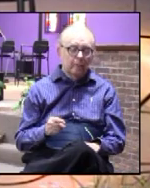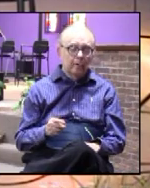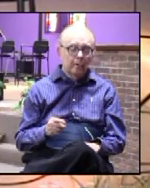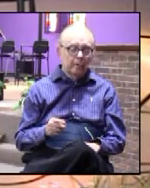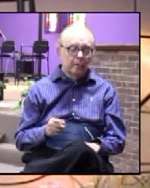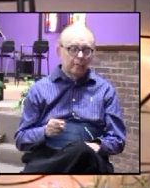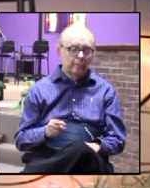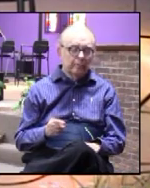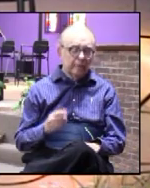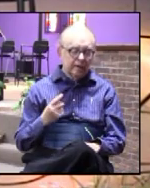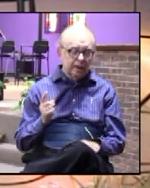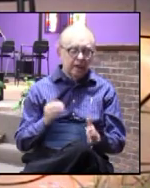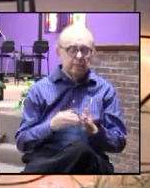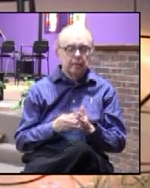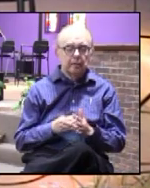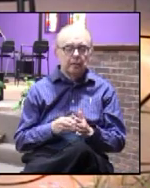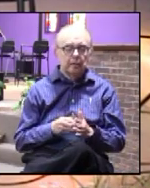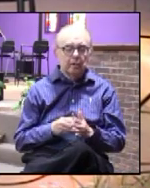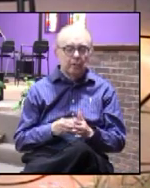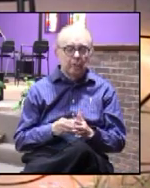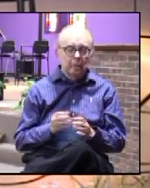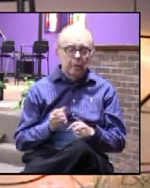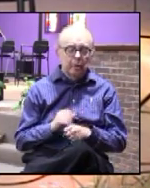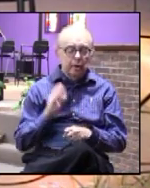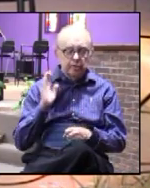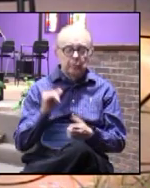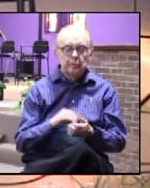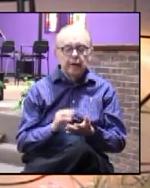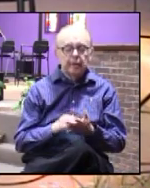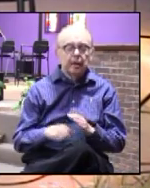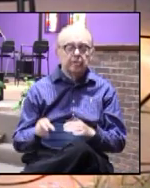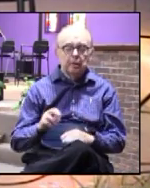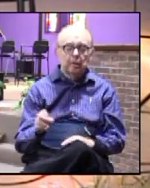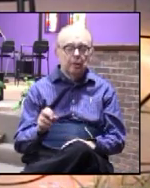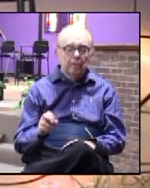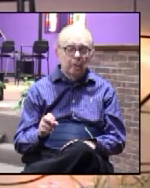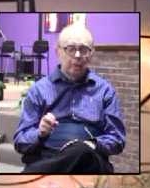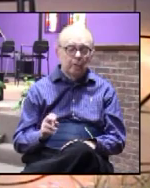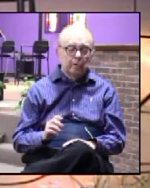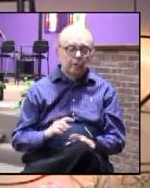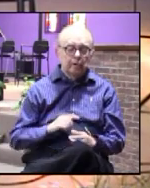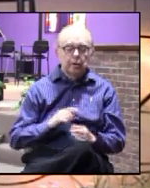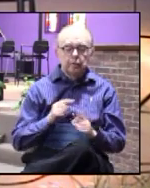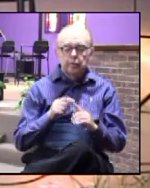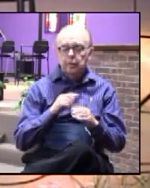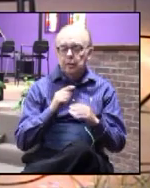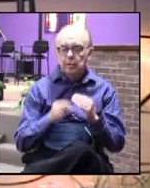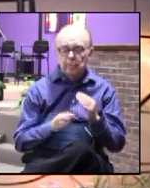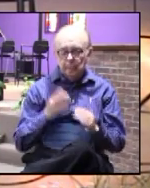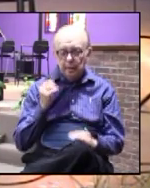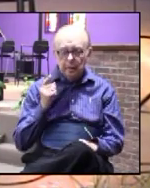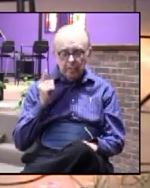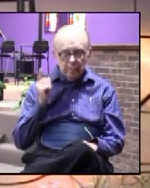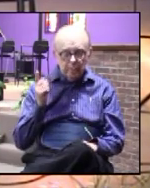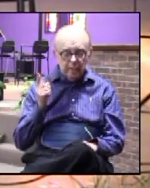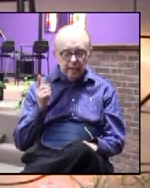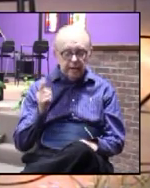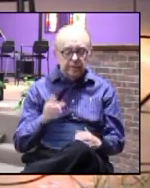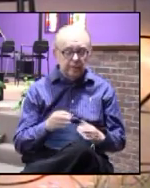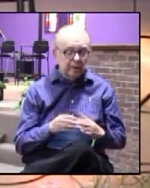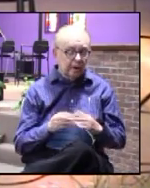again. And you'll make that journey all the way to the end, because He's guiding